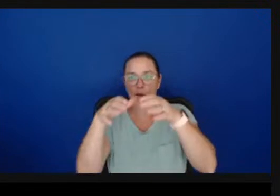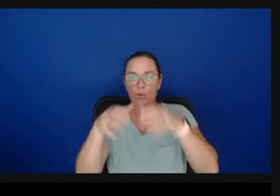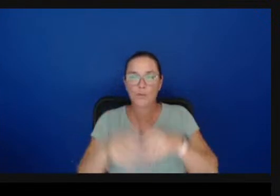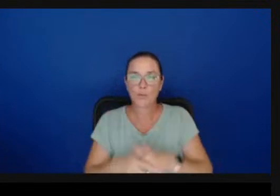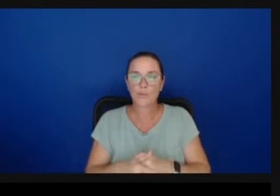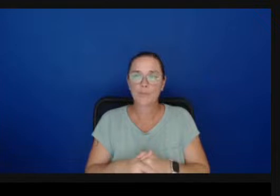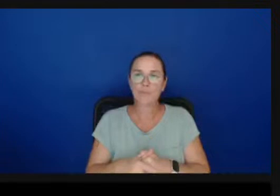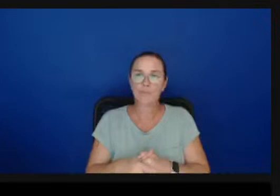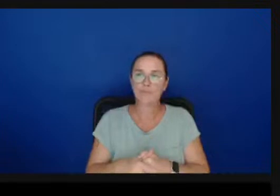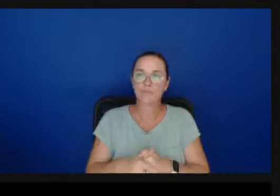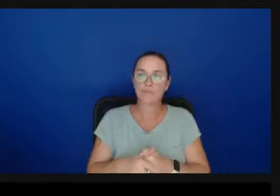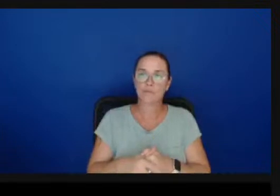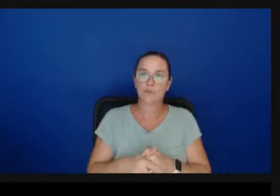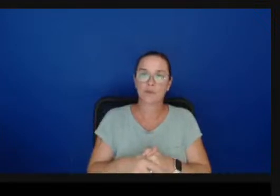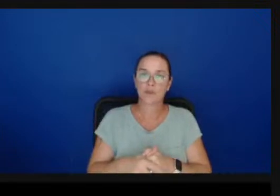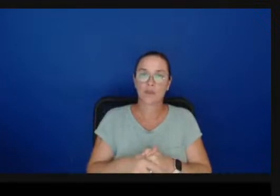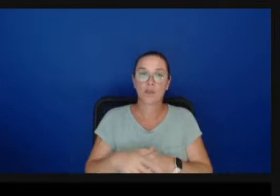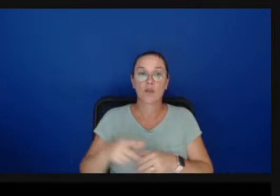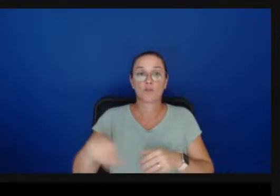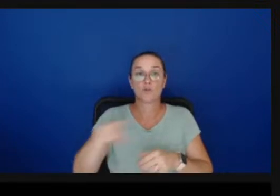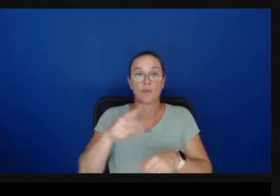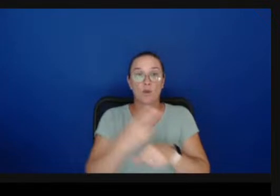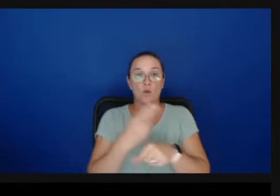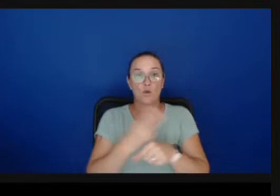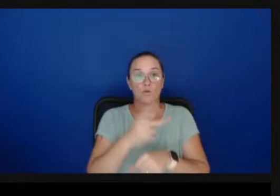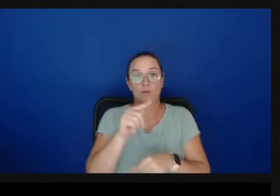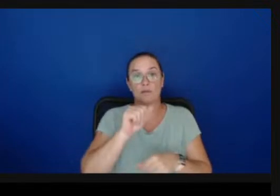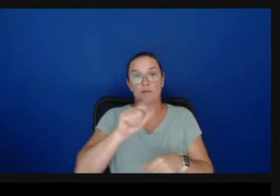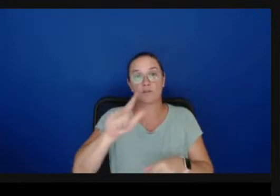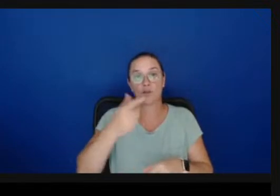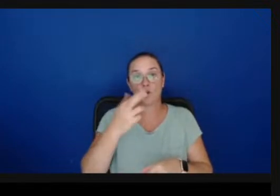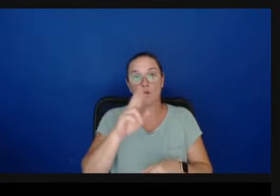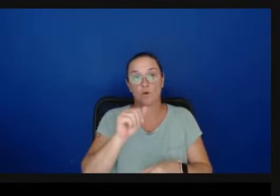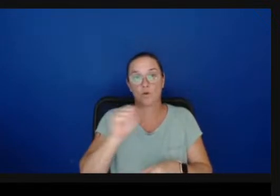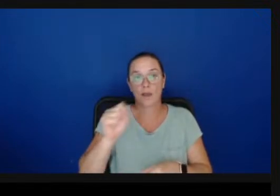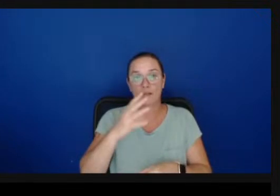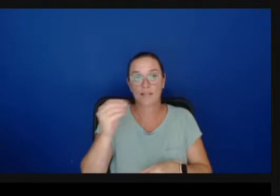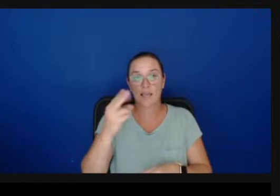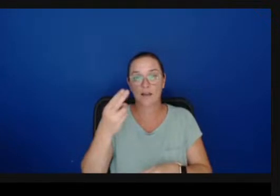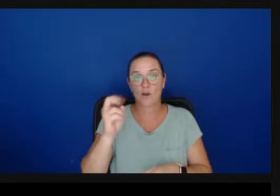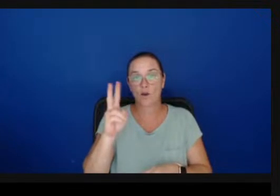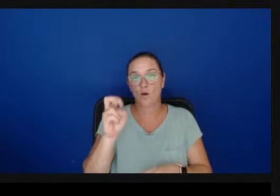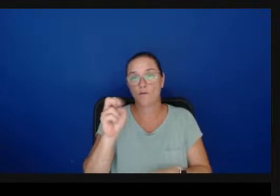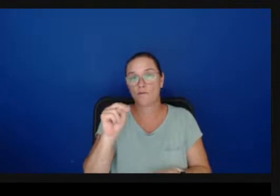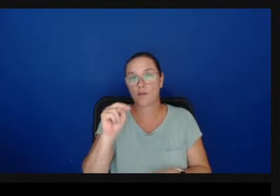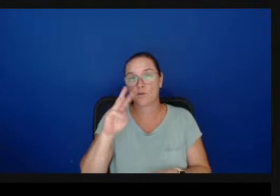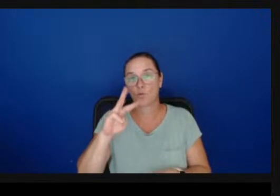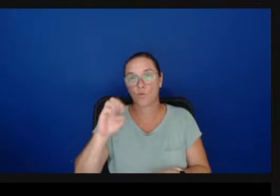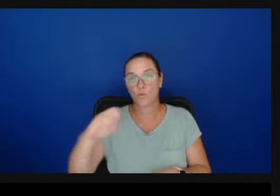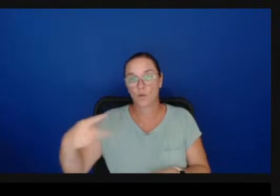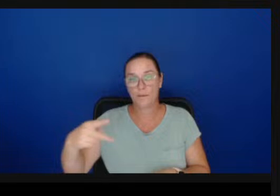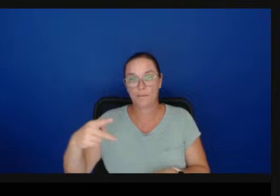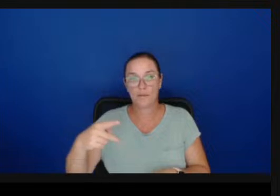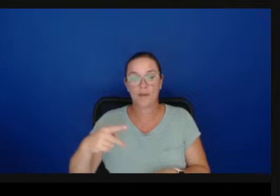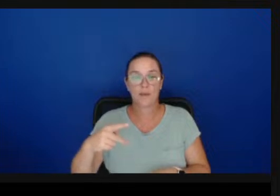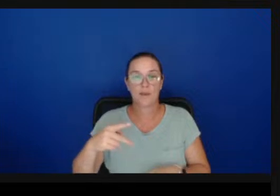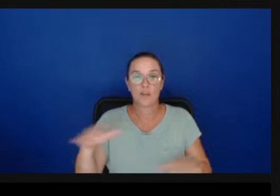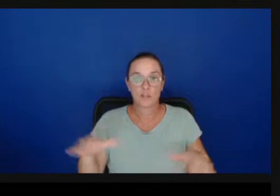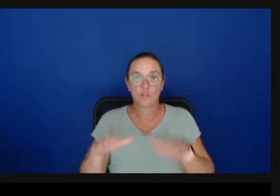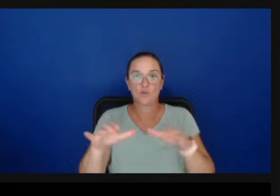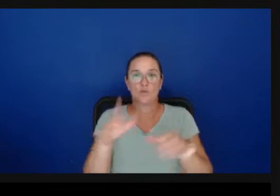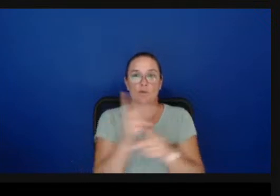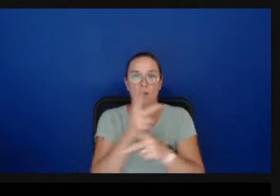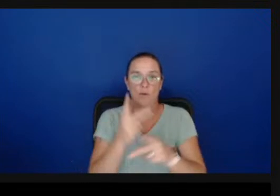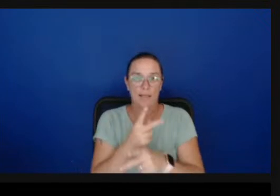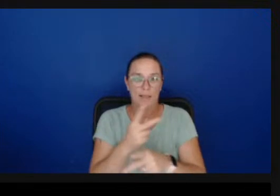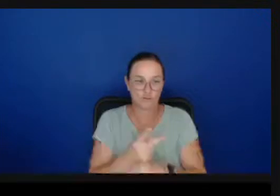And so they actually are using tall grass and hub and weep to do the